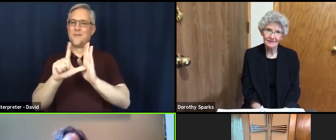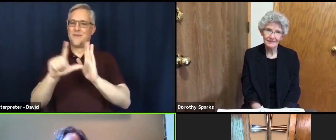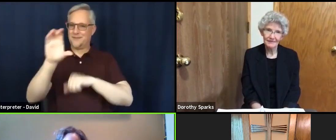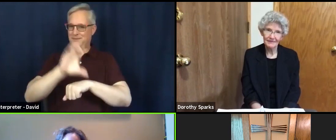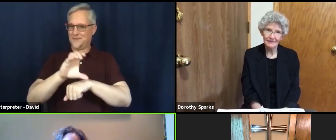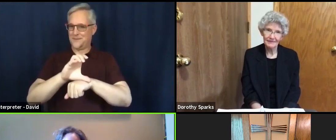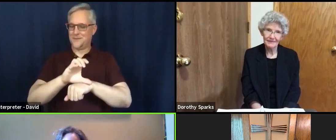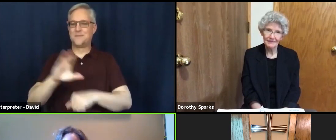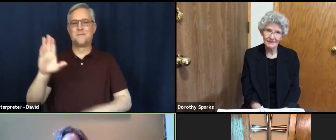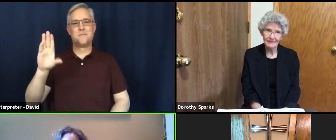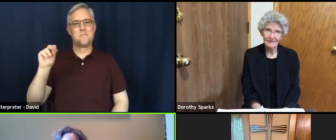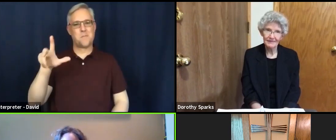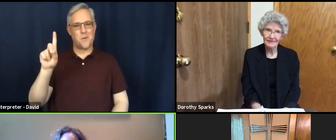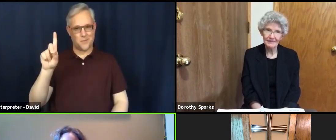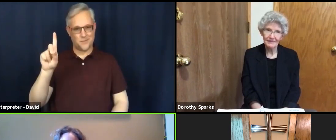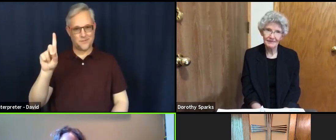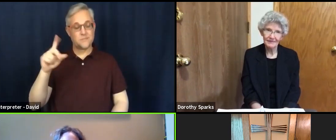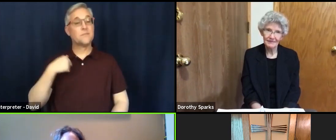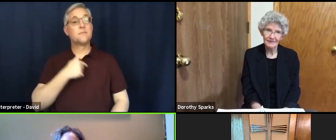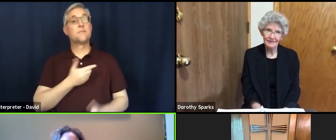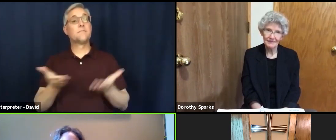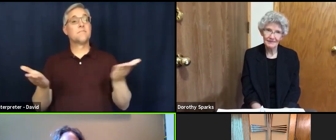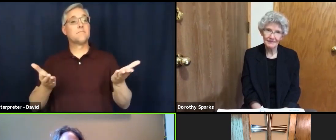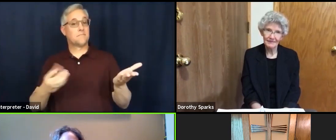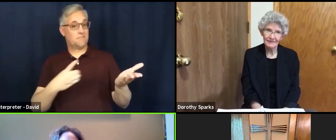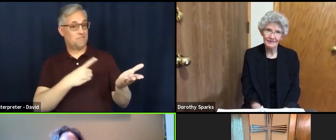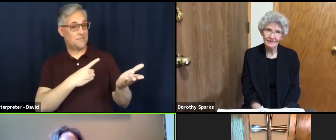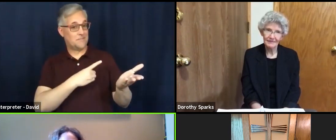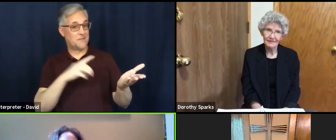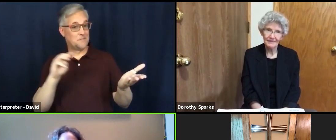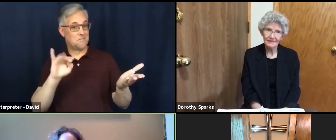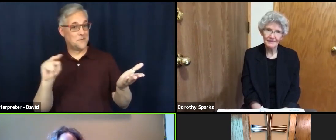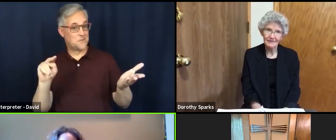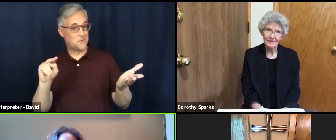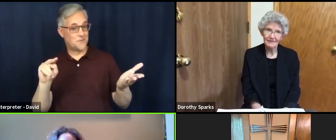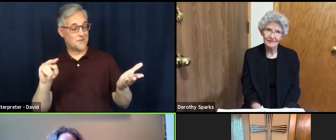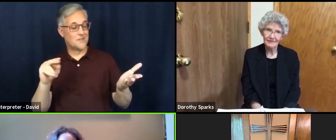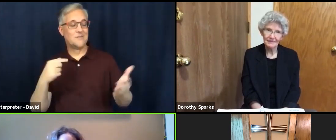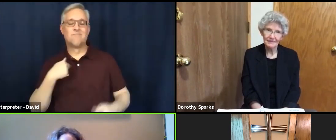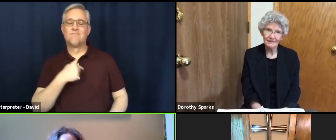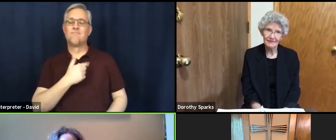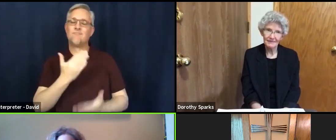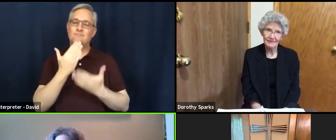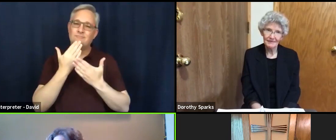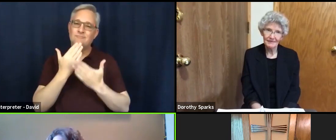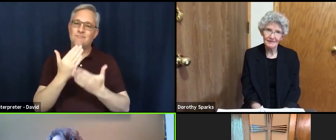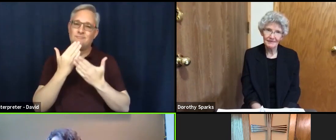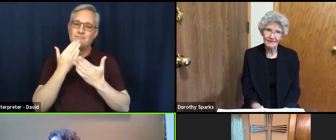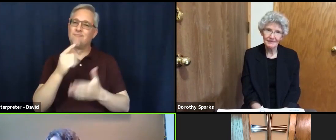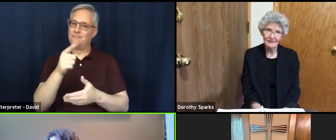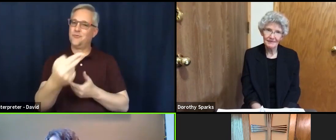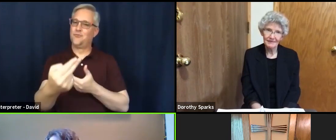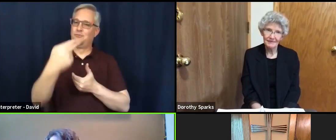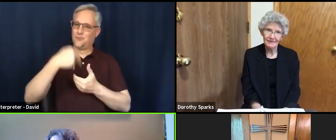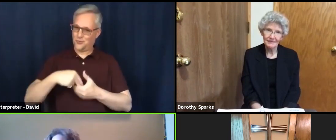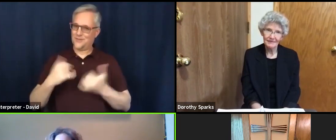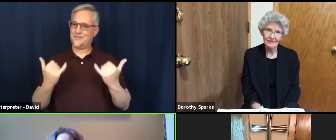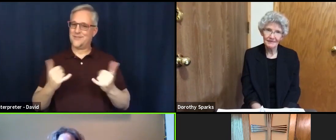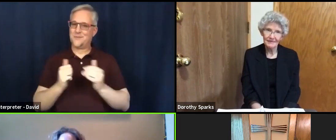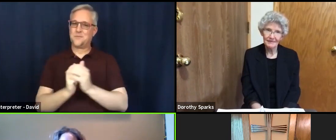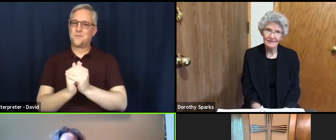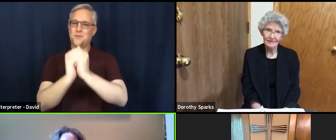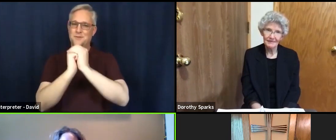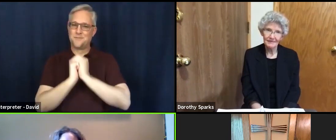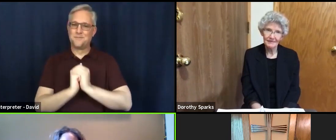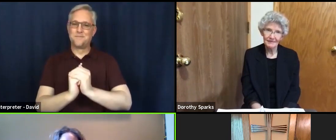in Minneapolis, Minnesota, and we are grateful that you have joined us today for worship.